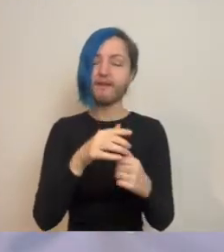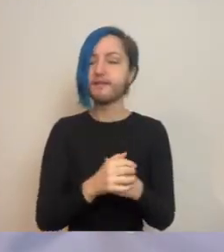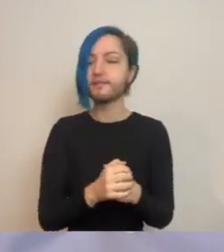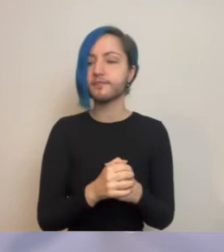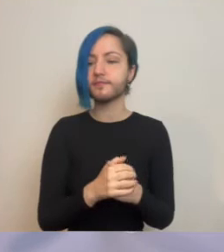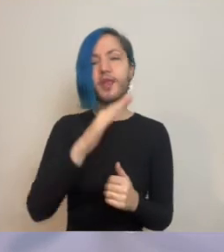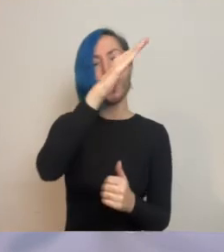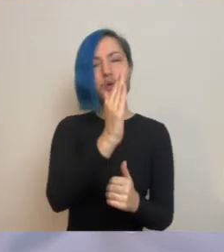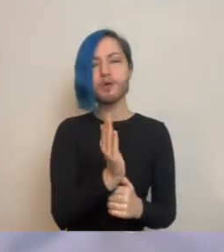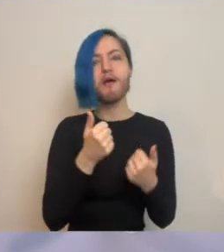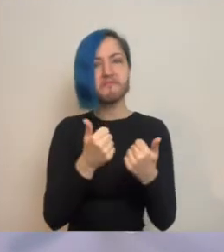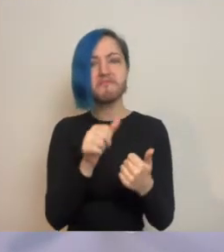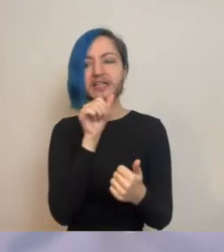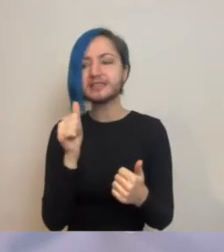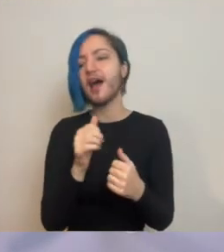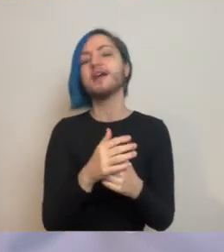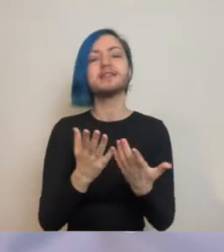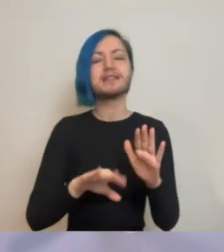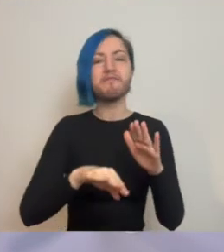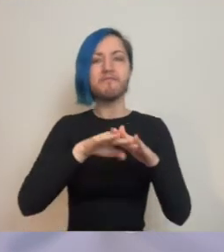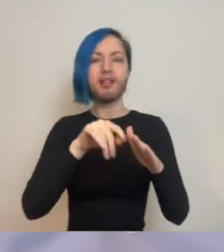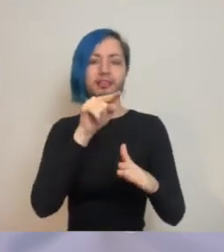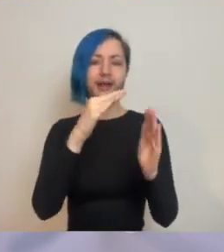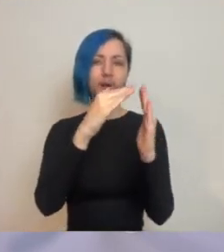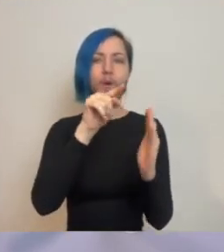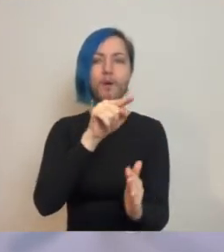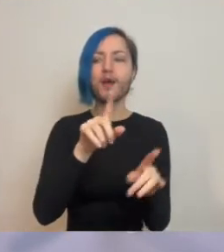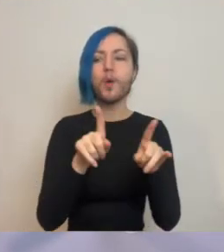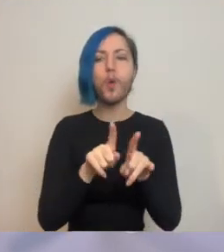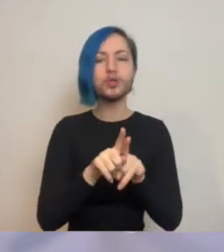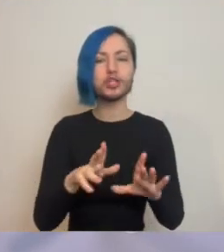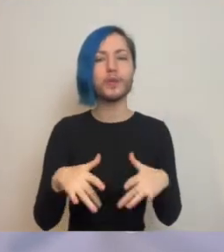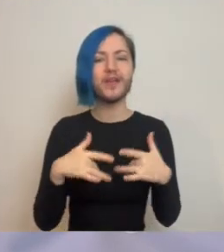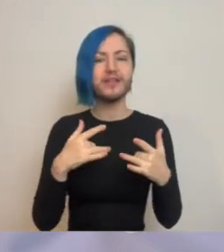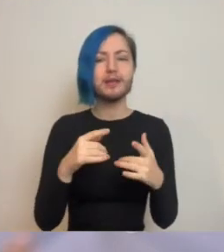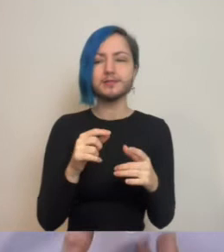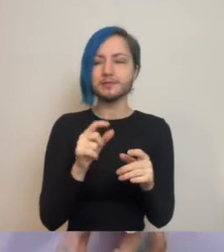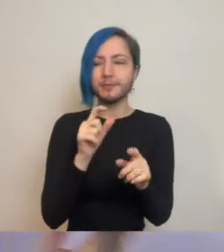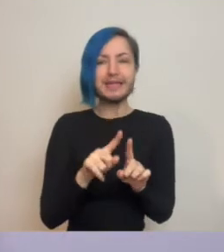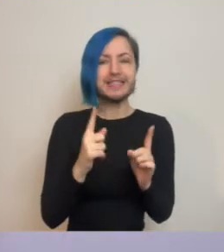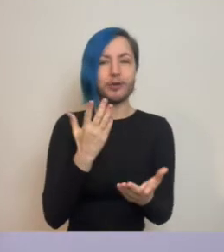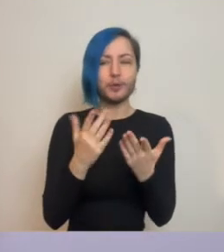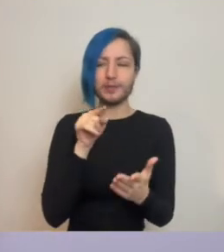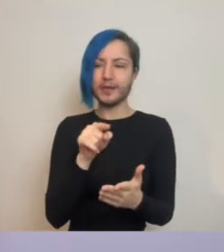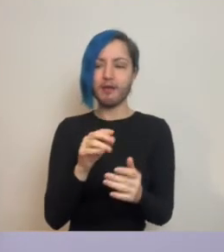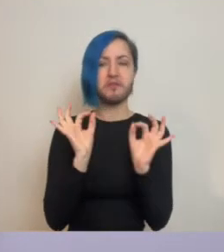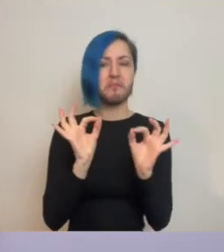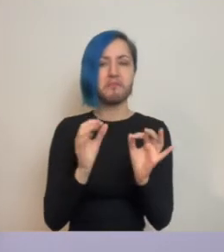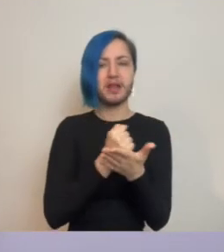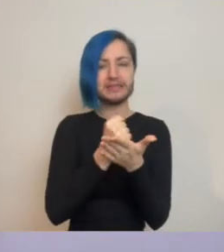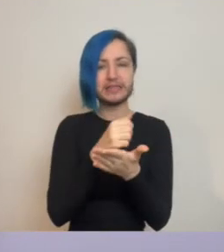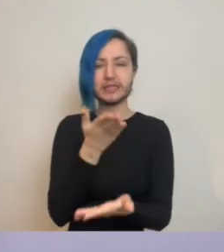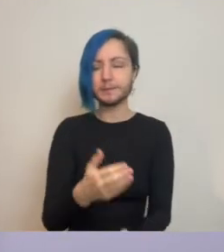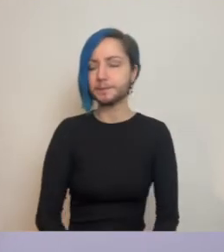And yeah, that looks nice because it fills up that bit of the composition, but it also feels like it's a little bit different to what's going on here. So I'm going to stick those down here.